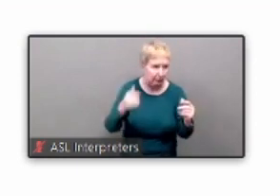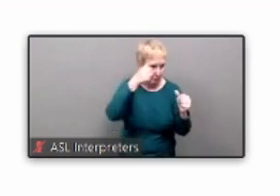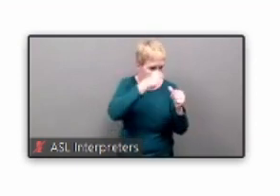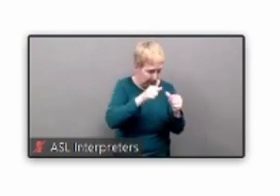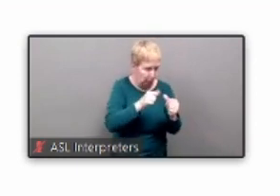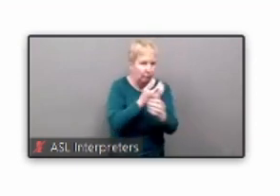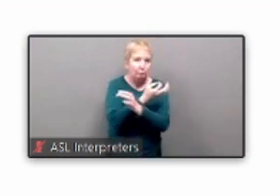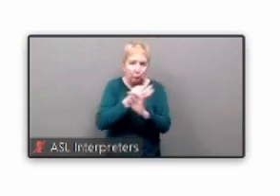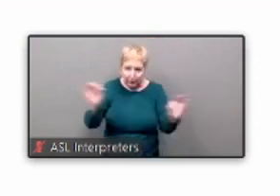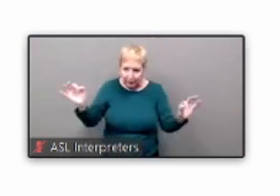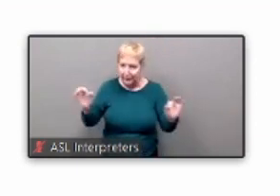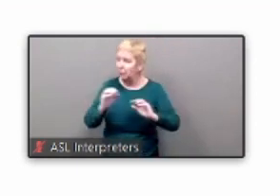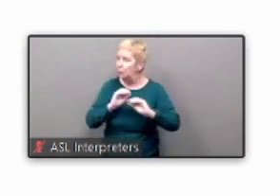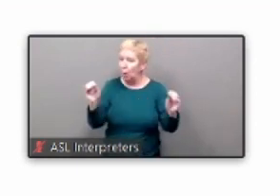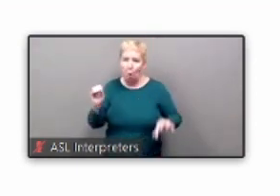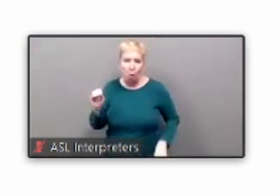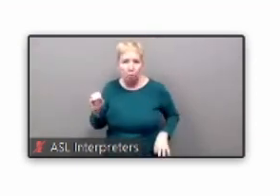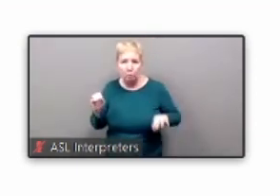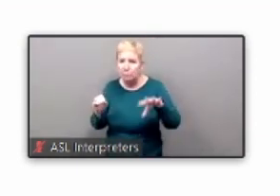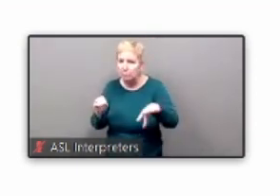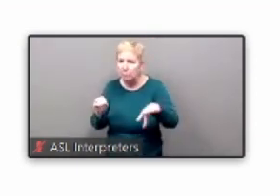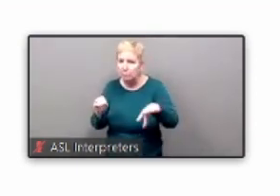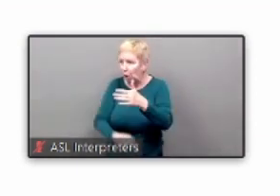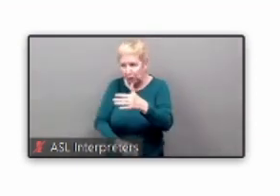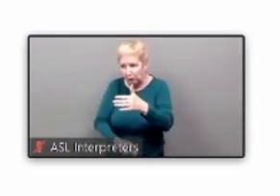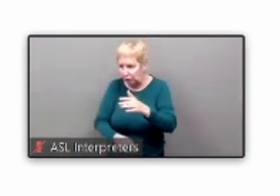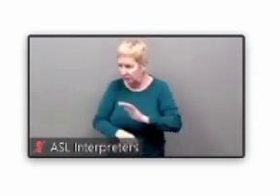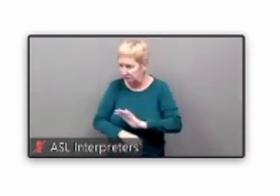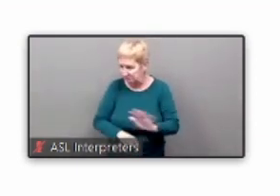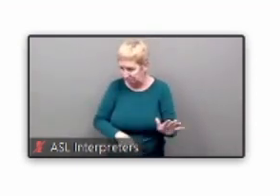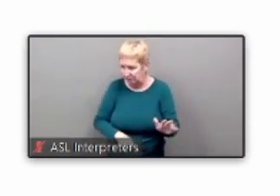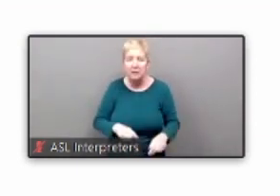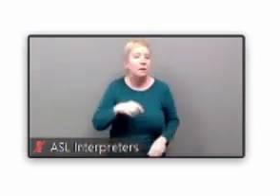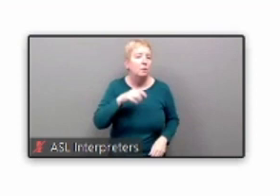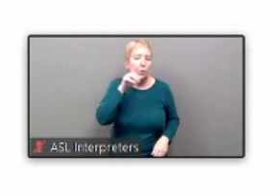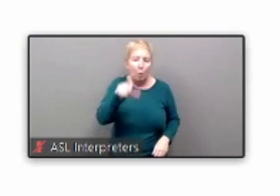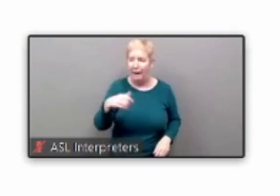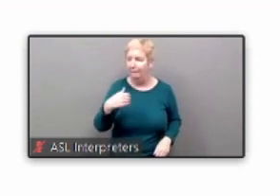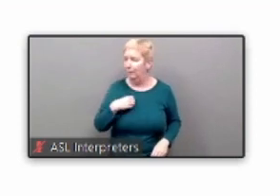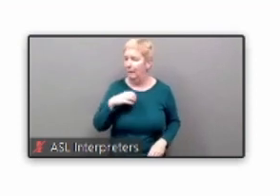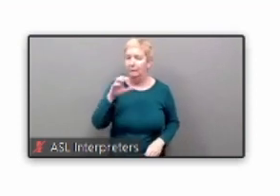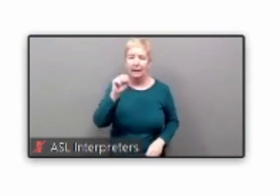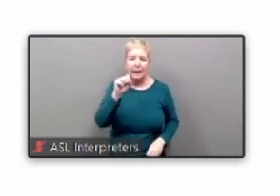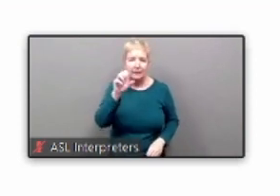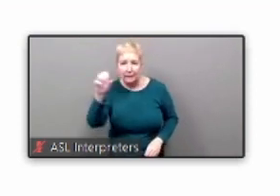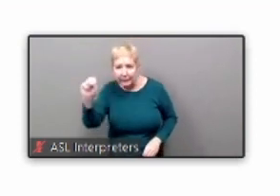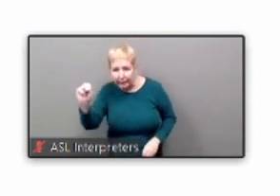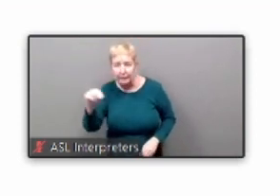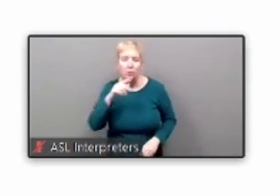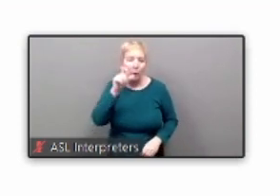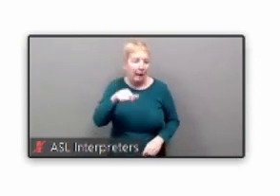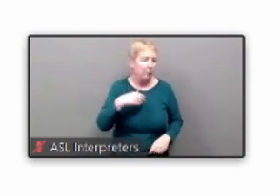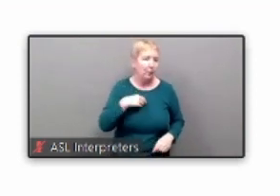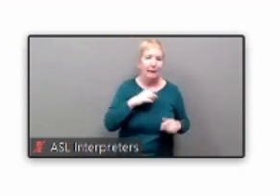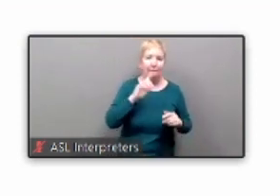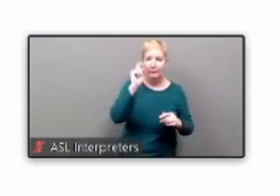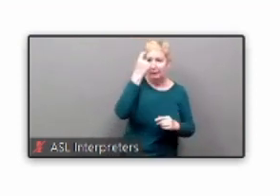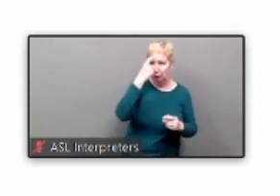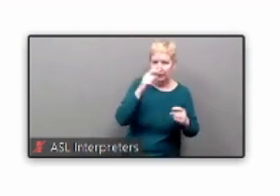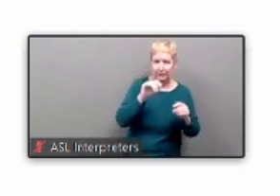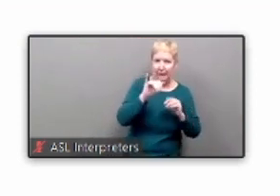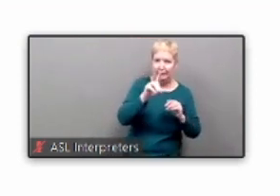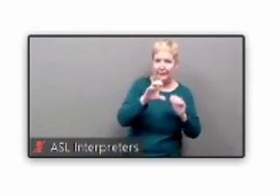is free, there's no cost. And you do not need a social security number or government ID to receive your free